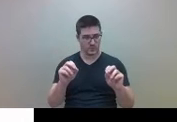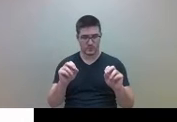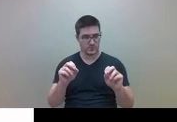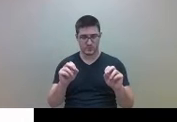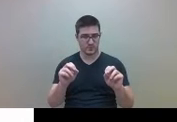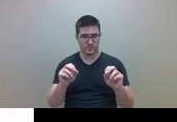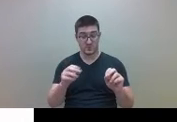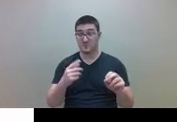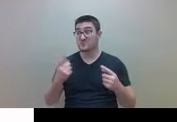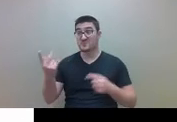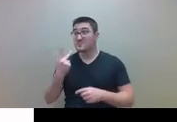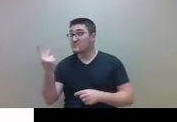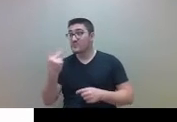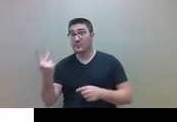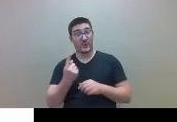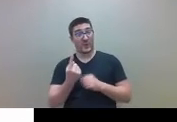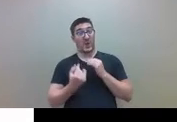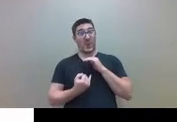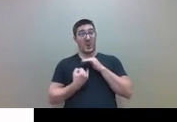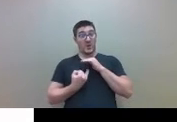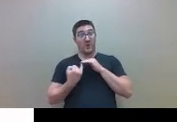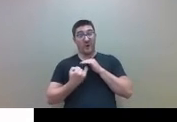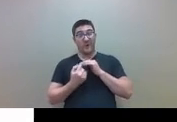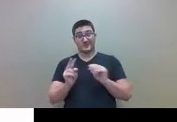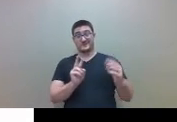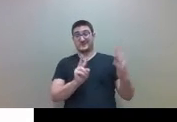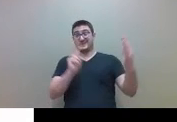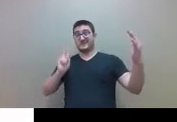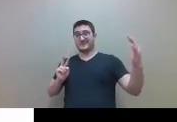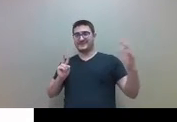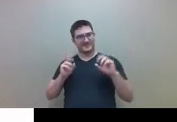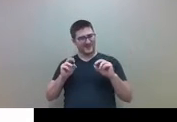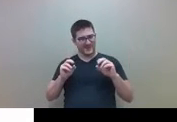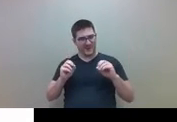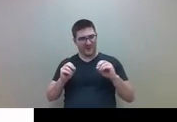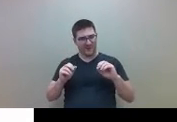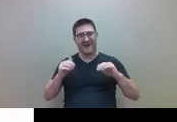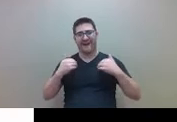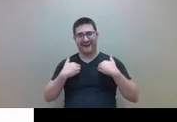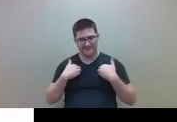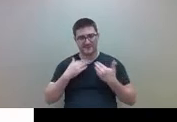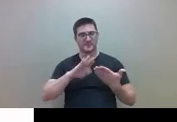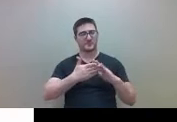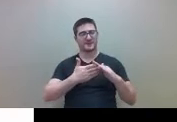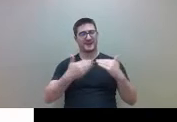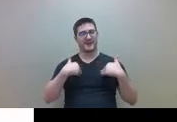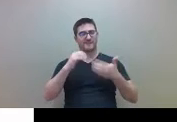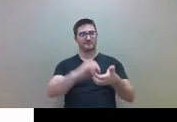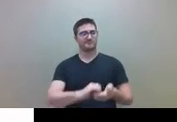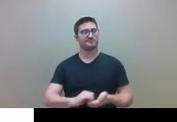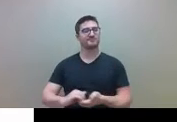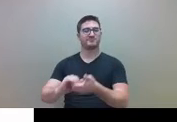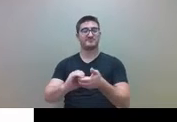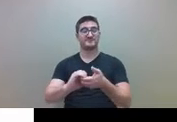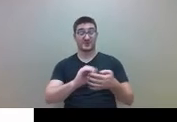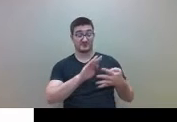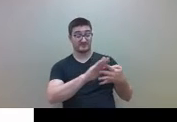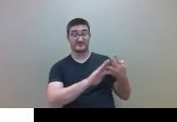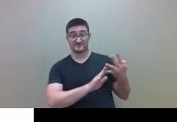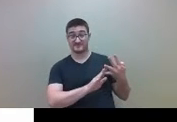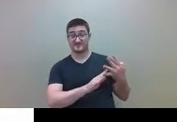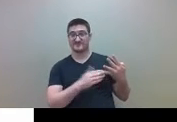island. It takes a village. And just maintaining a healthy lifestyle. These are really the four